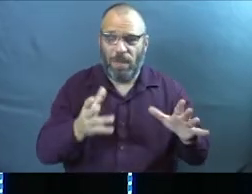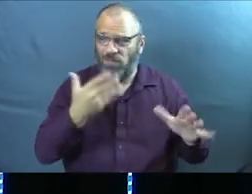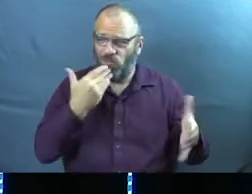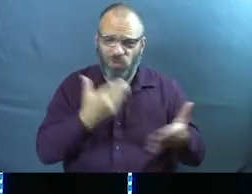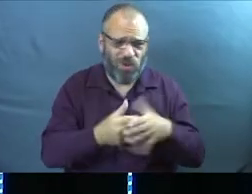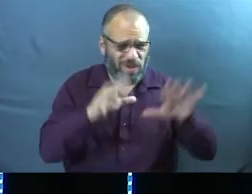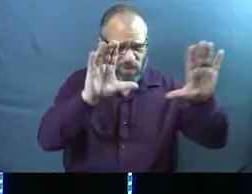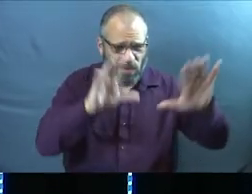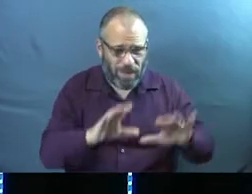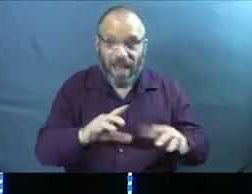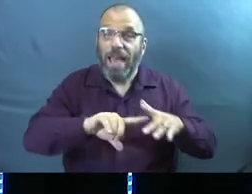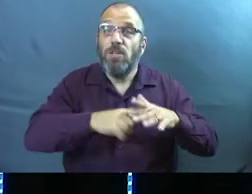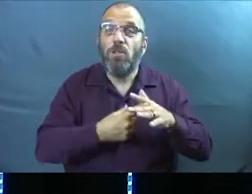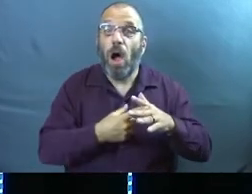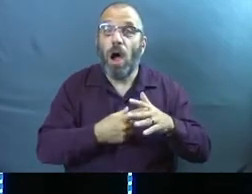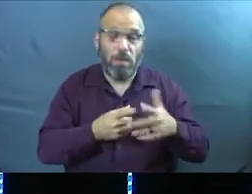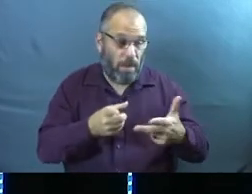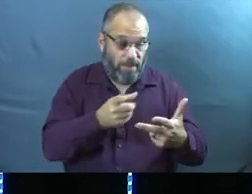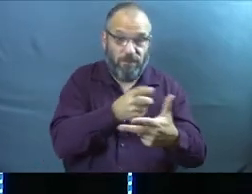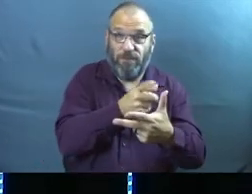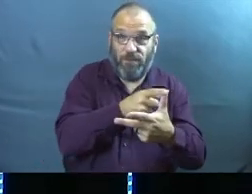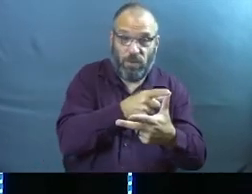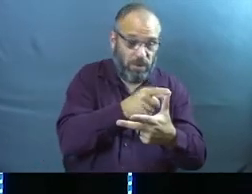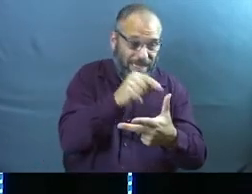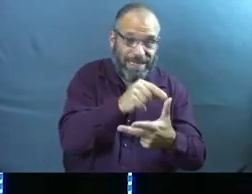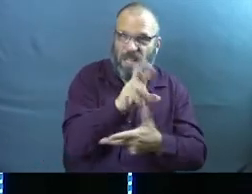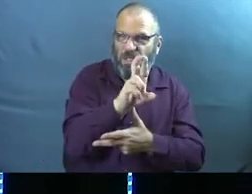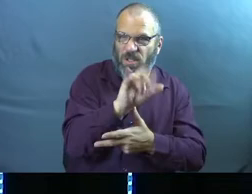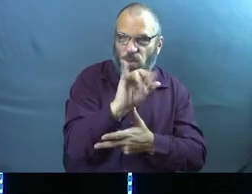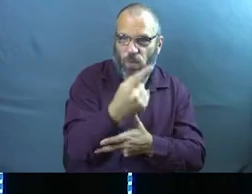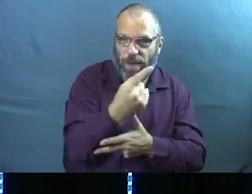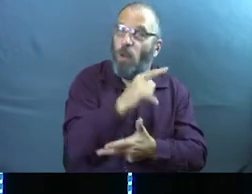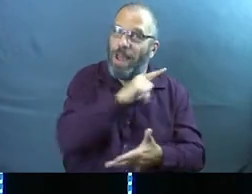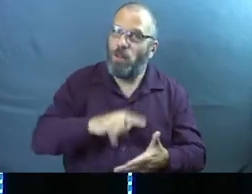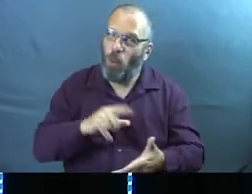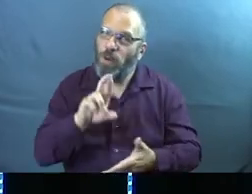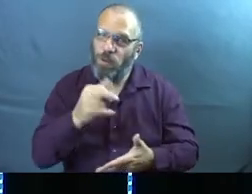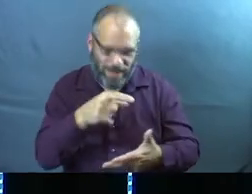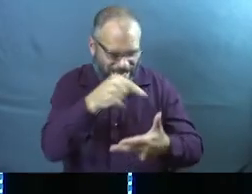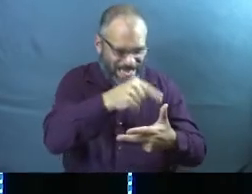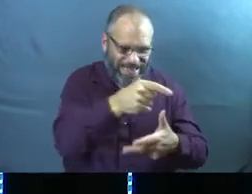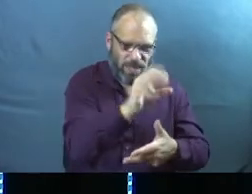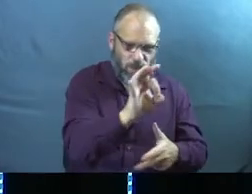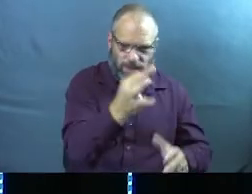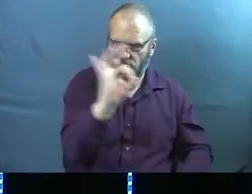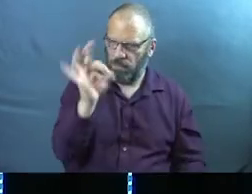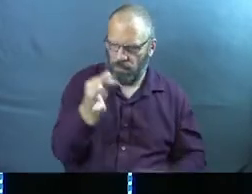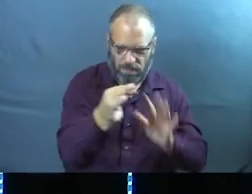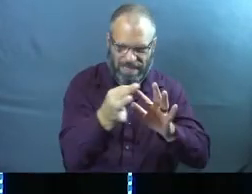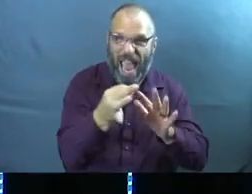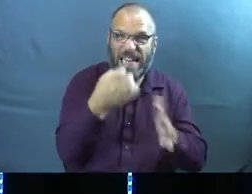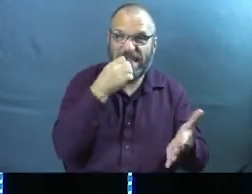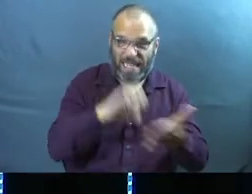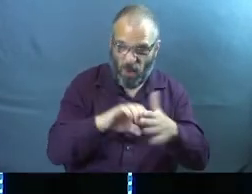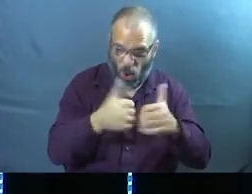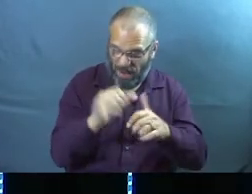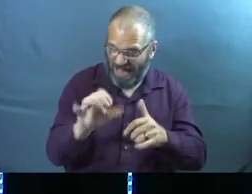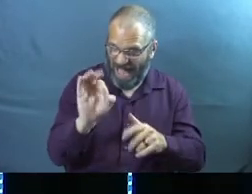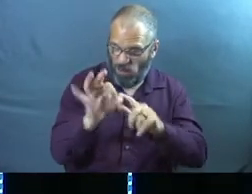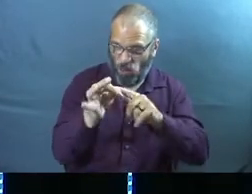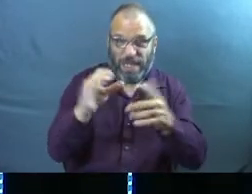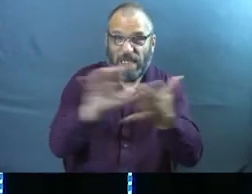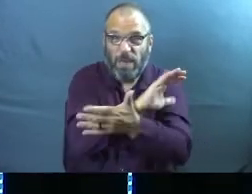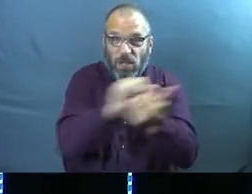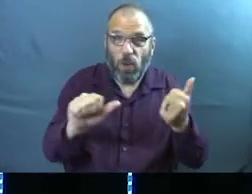and fabulous. And it starts in the very beginning where there's this ring, because it's Lord of the Rings. There's this ring and it's super, super evil. And the only way that that ring